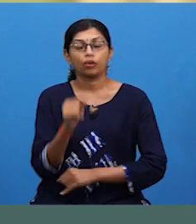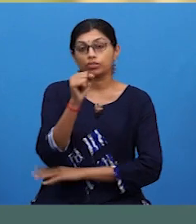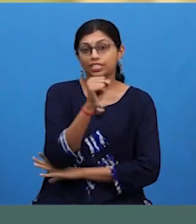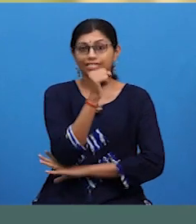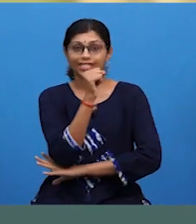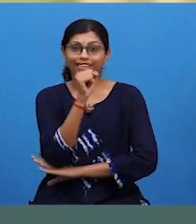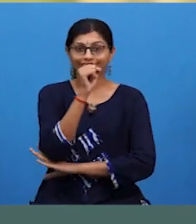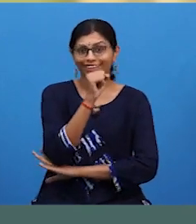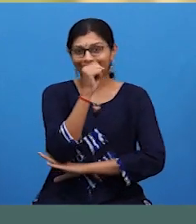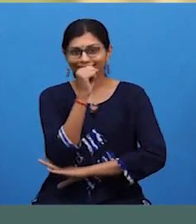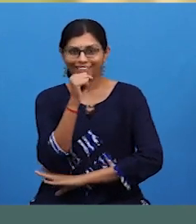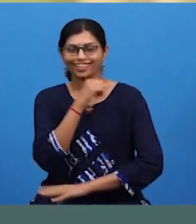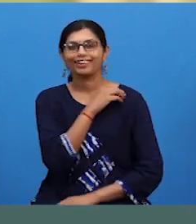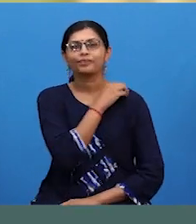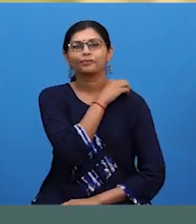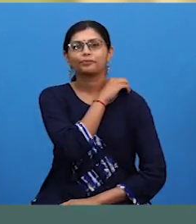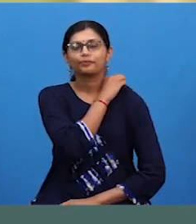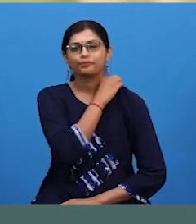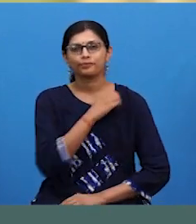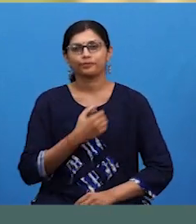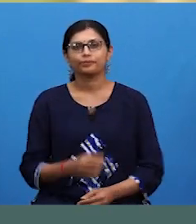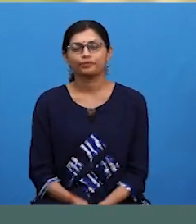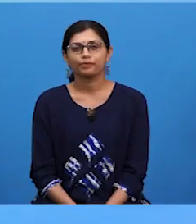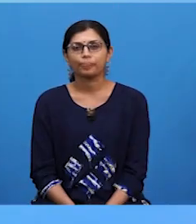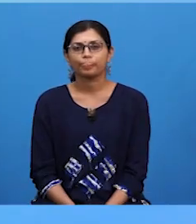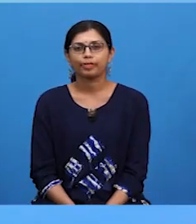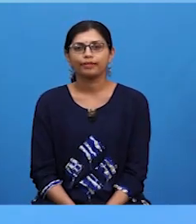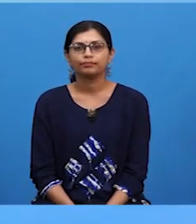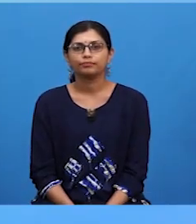simple song on month in a year.